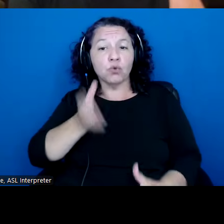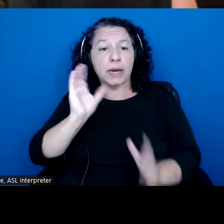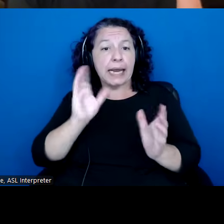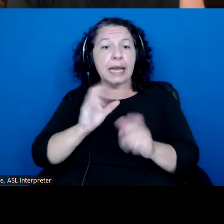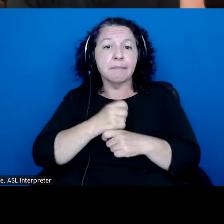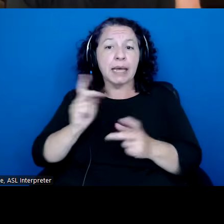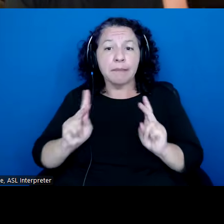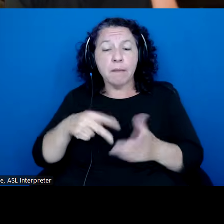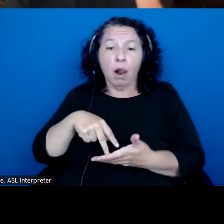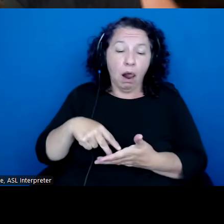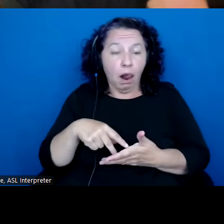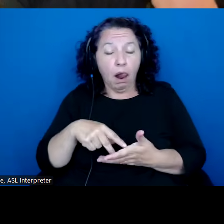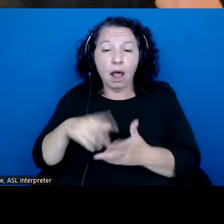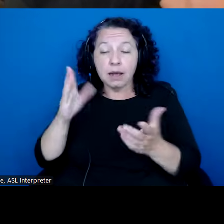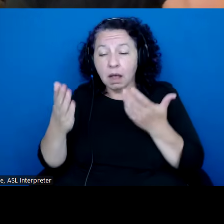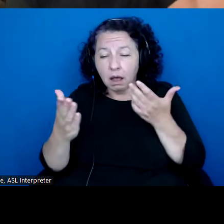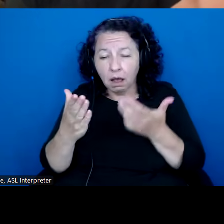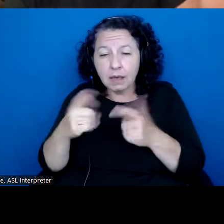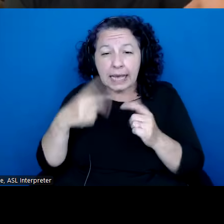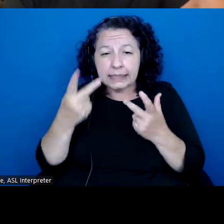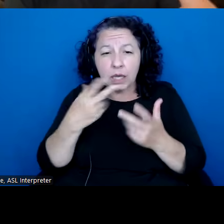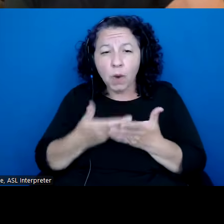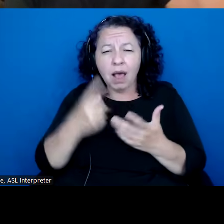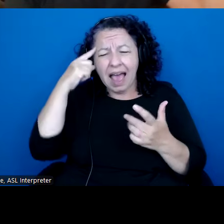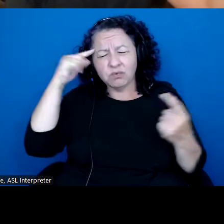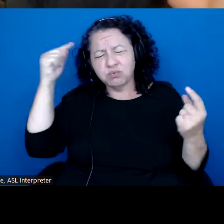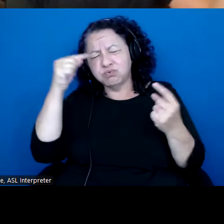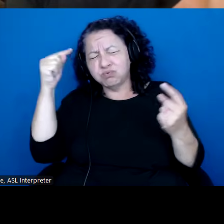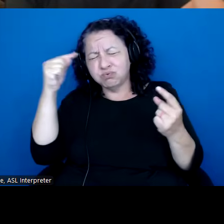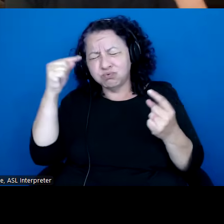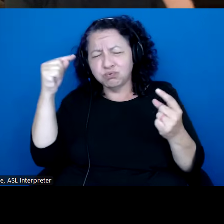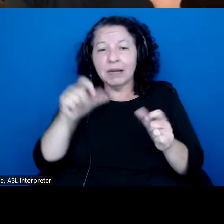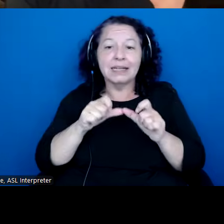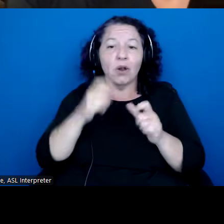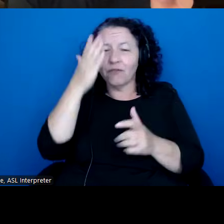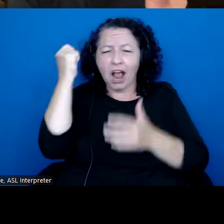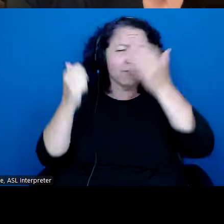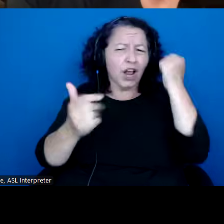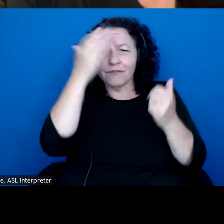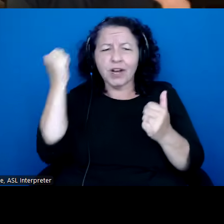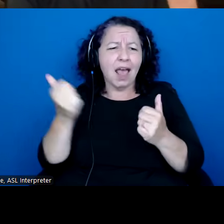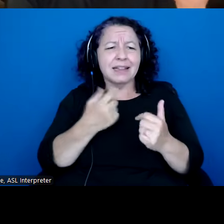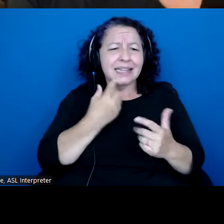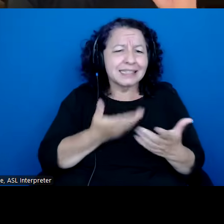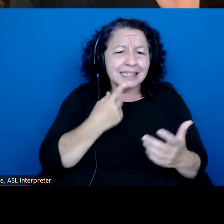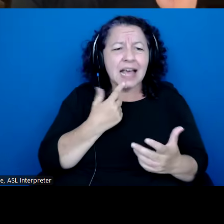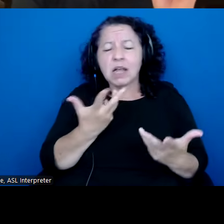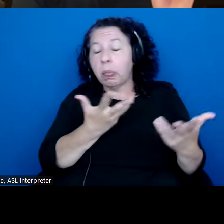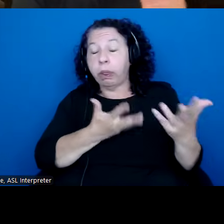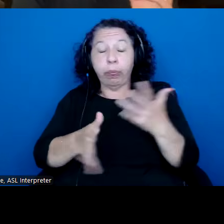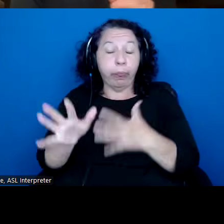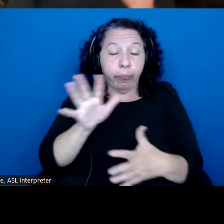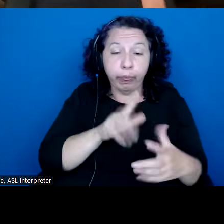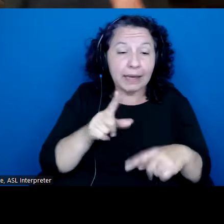foundations, diminishing their eyesight, making your head hurt. He continually forgets his word and slurs them when speaking, not in full possession